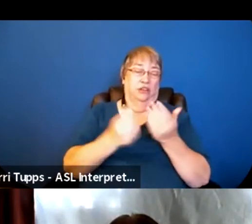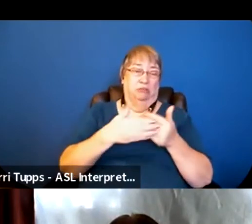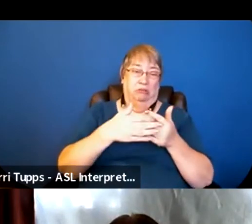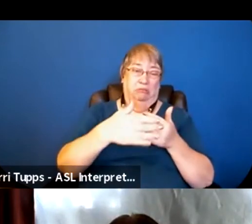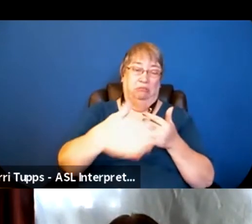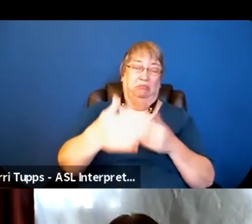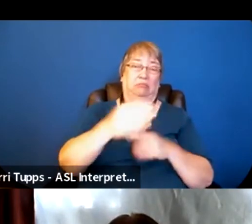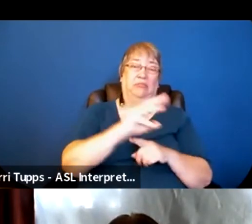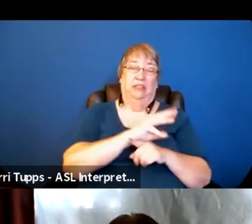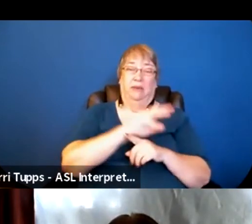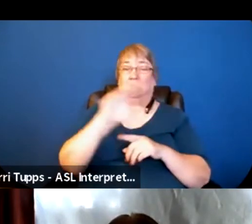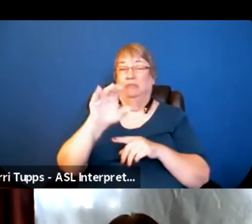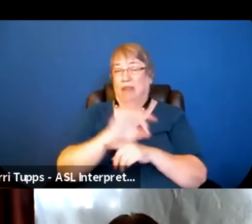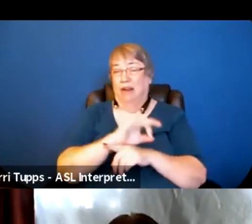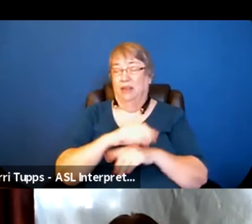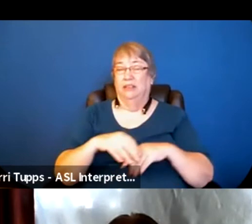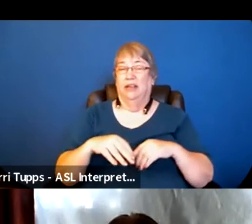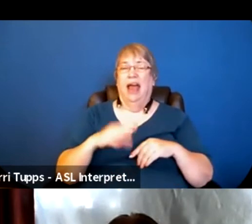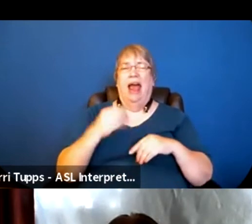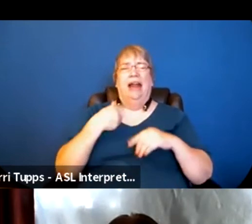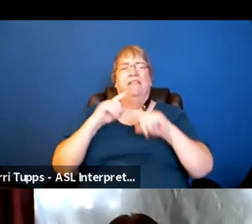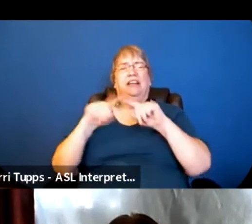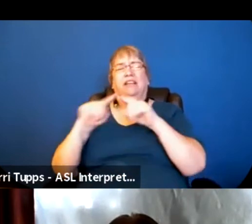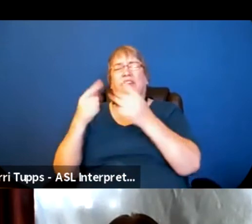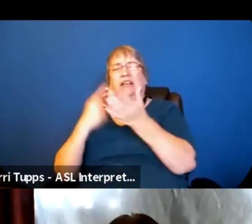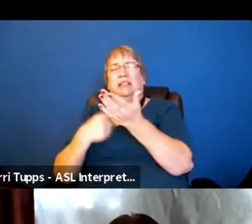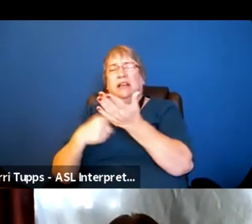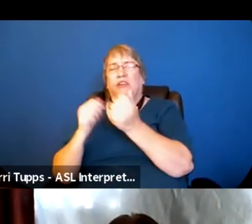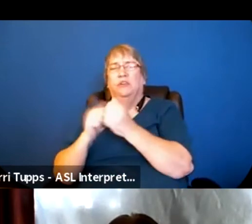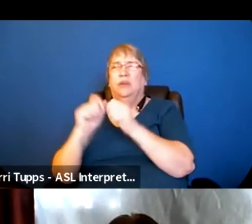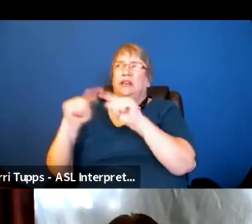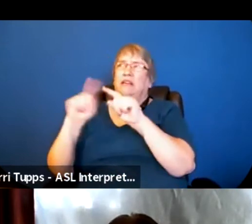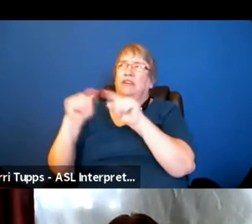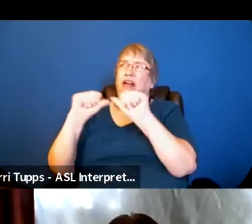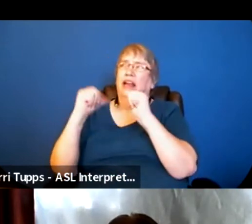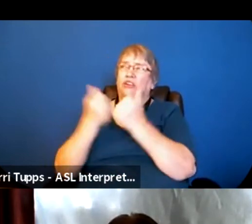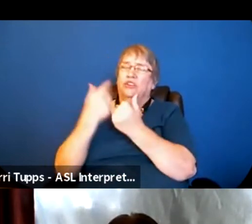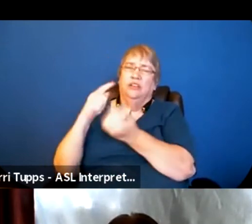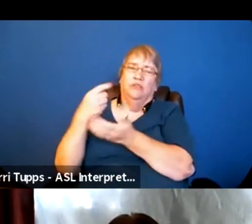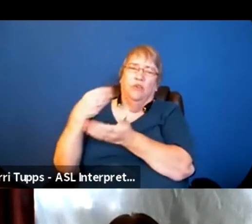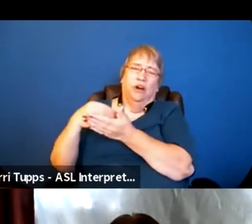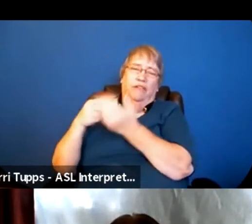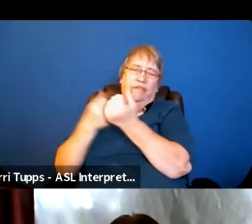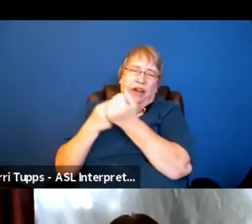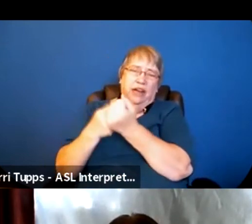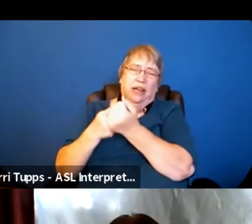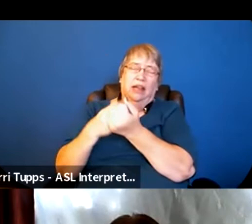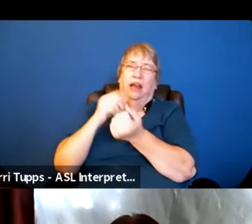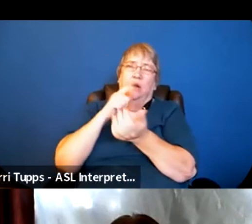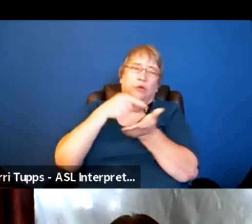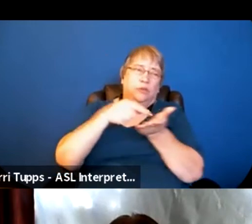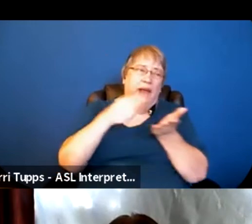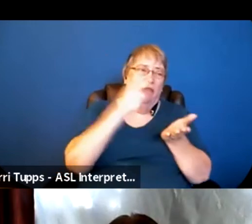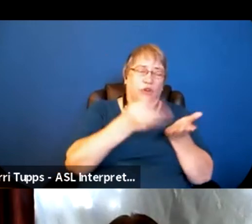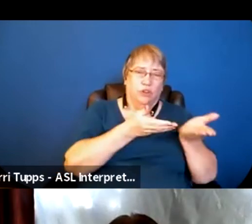having conversations with different funding agencies and payers to have that conversation about what that would look like.